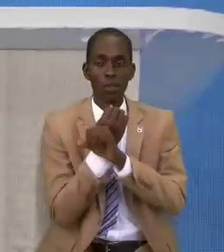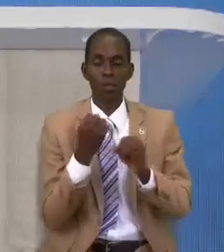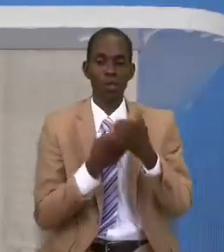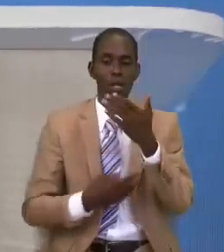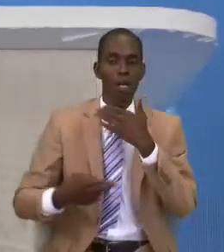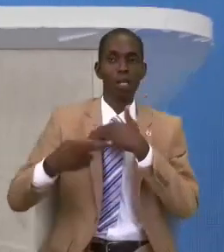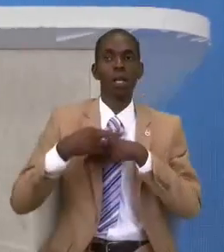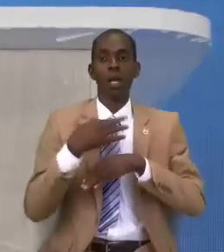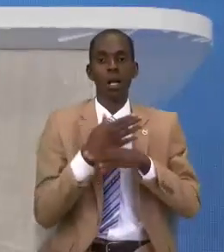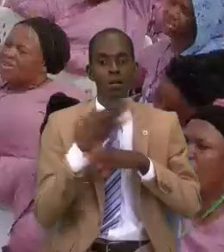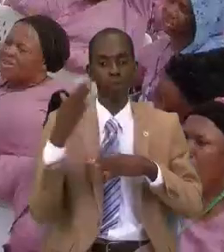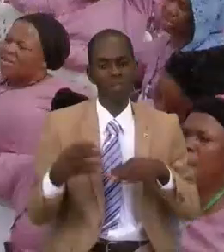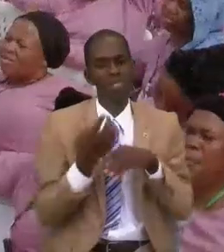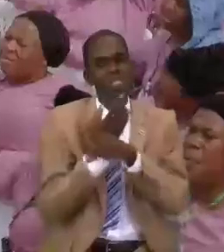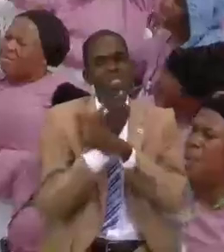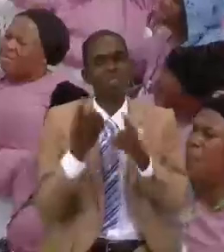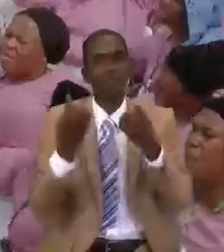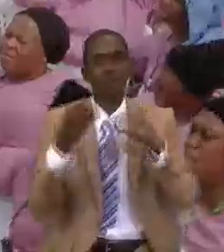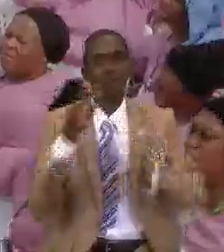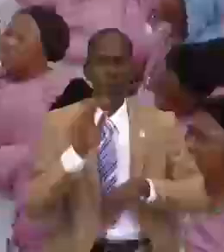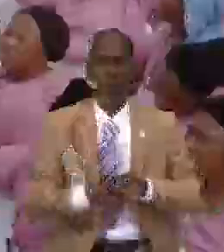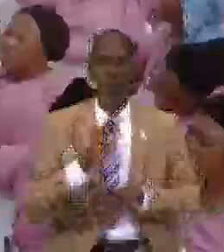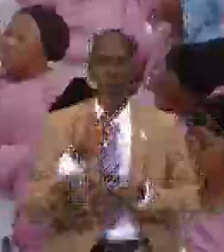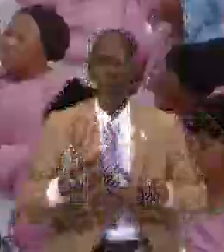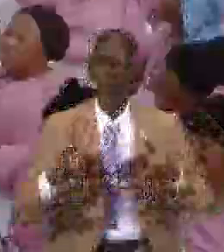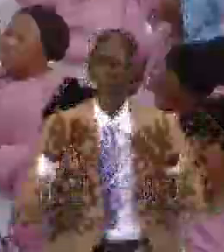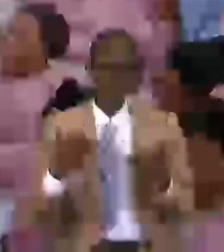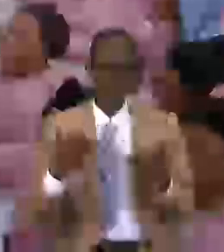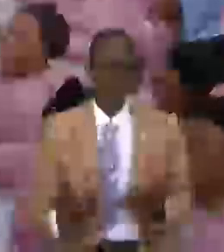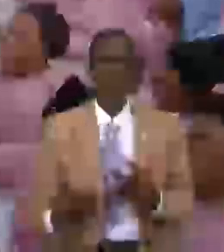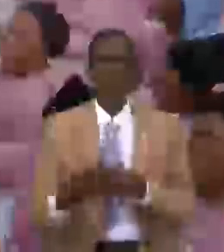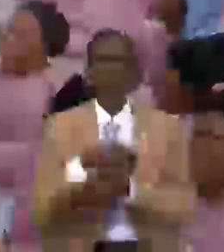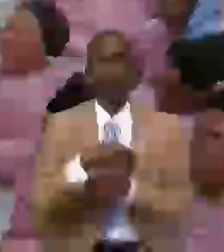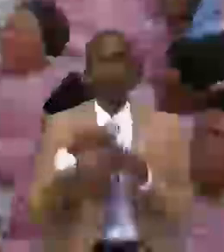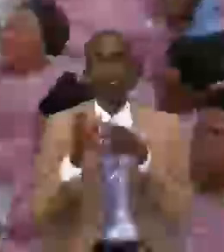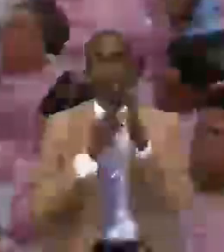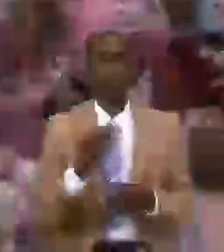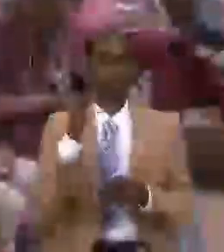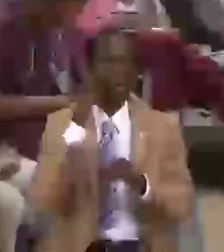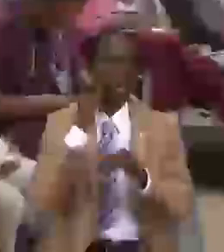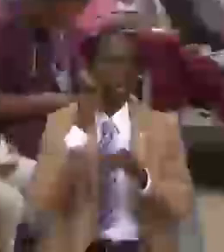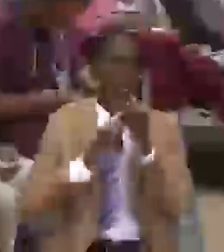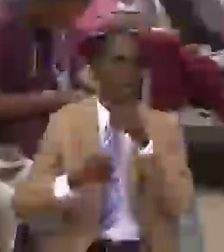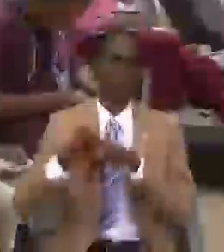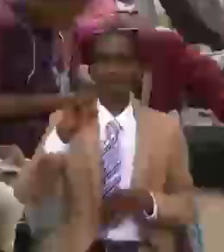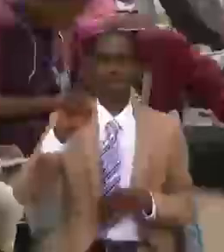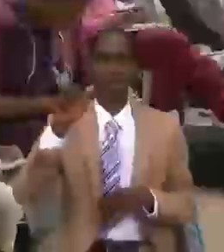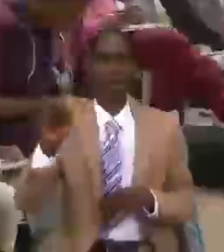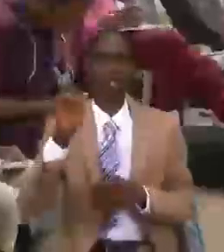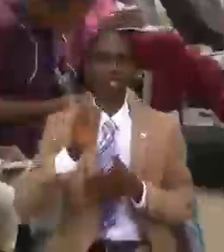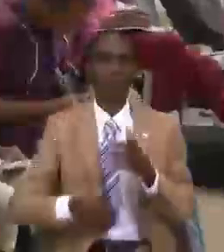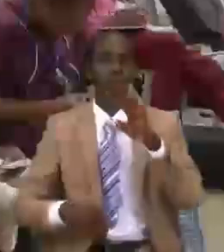your life today in Jesus' name. Isaiah chapter 43. In Isaiah chapter 43, I'm reading from